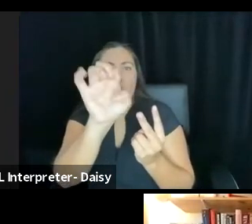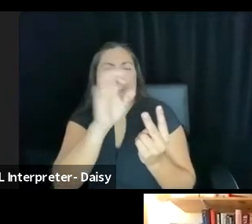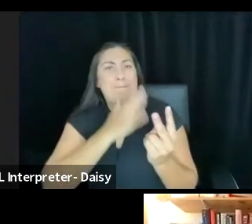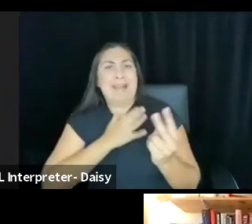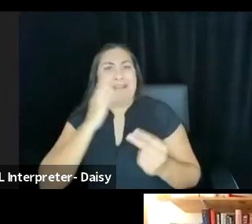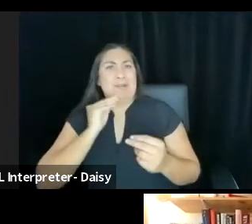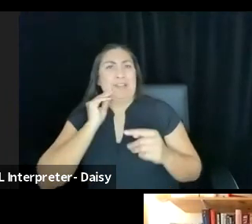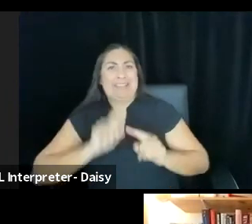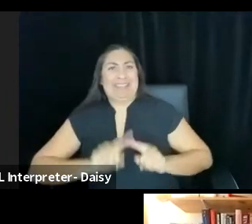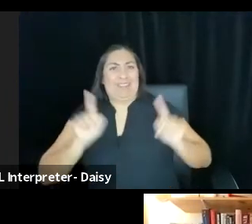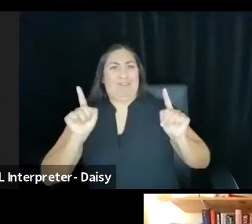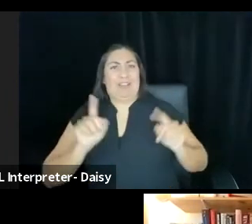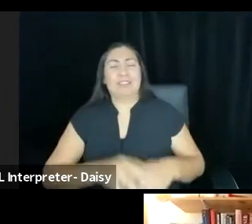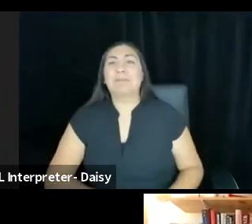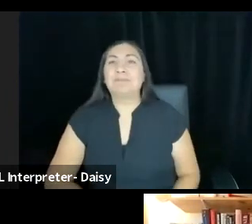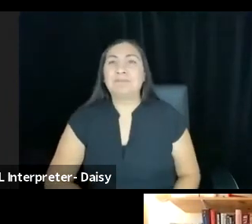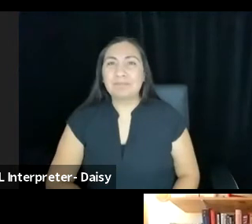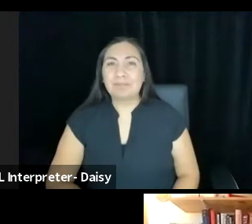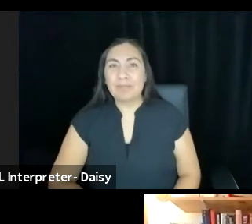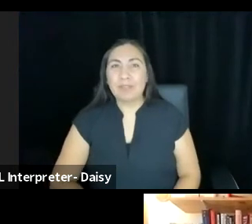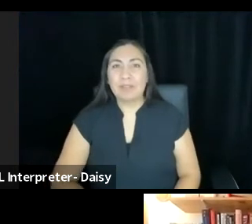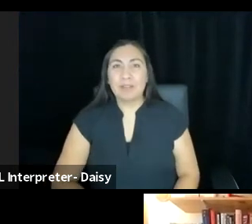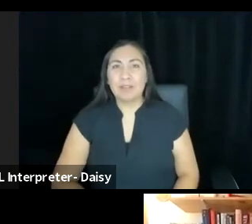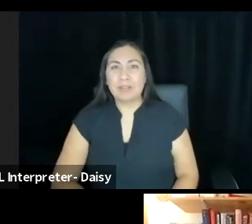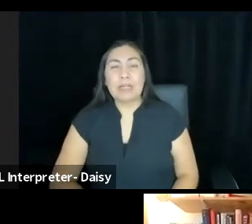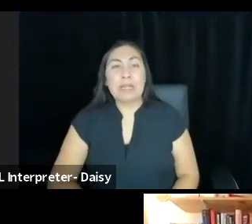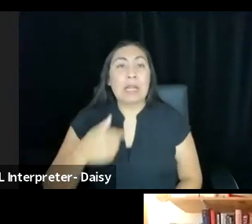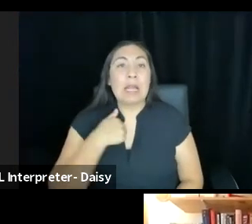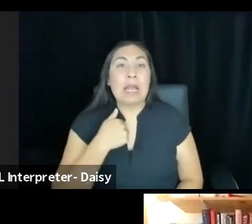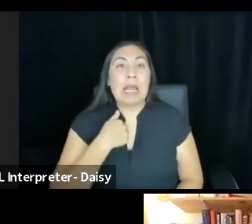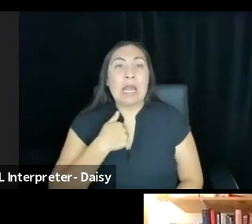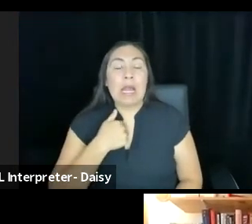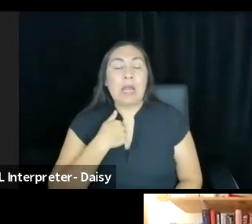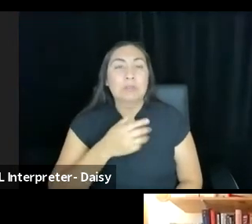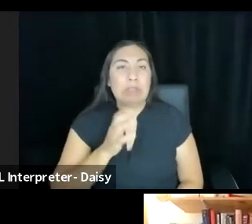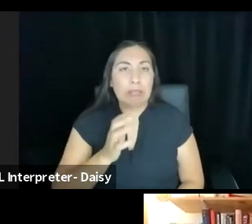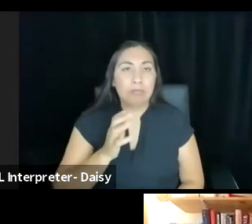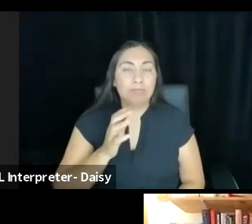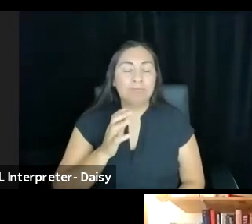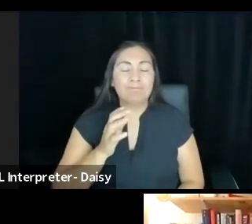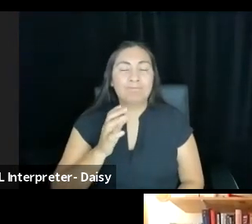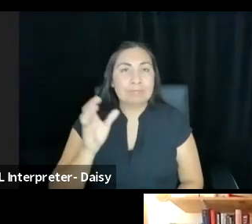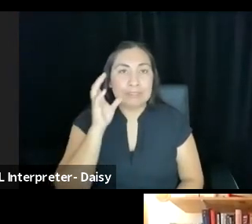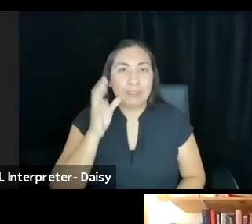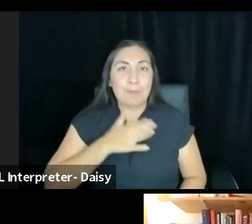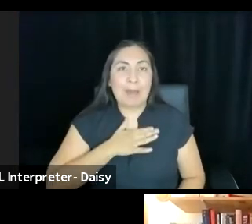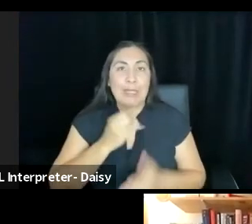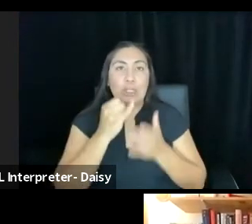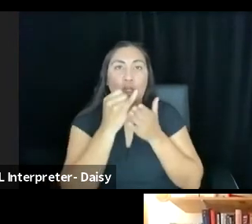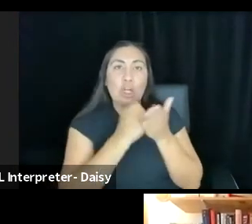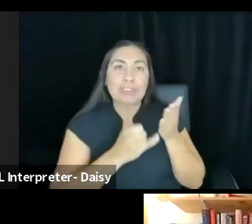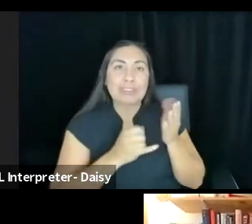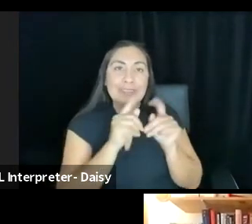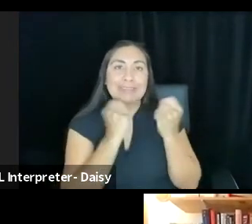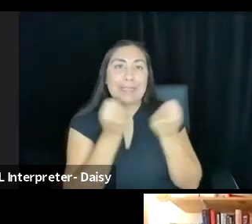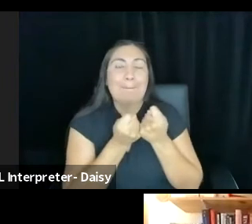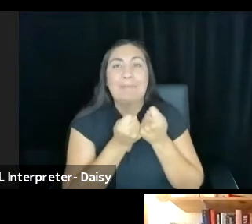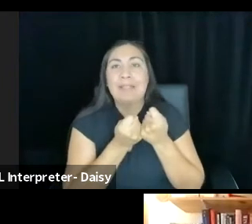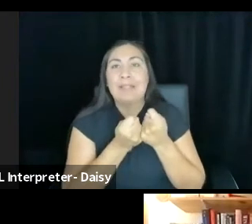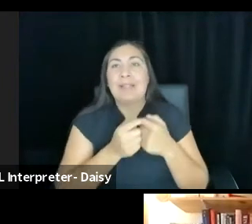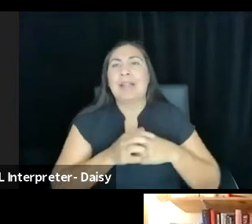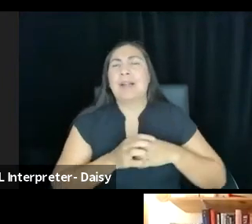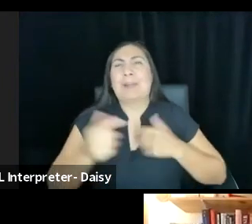I was just saying to my artistic teams today that I don't know where this comes from. Maybe it's part